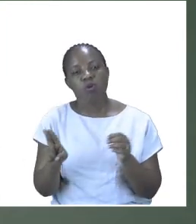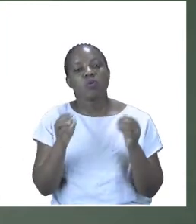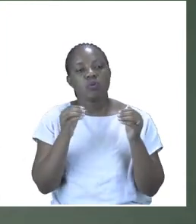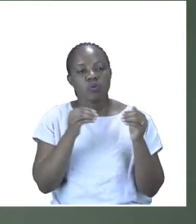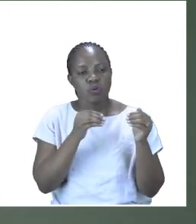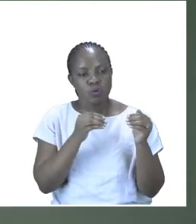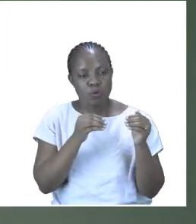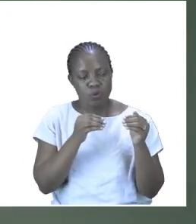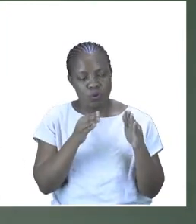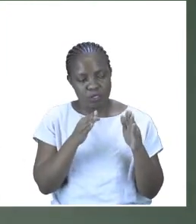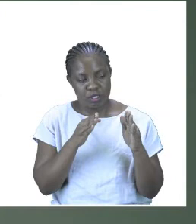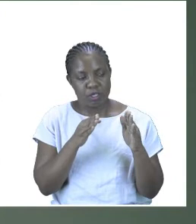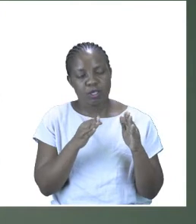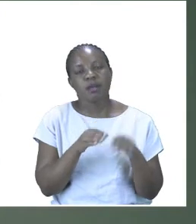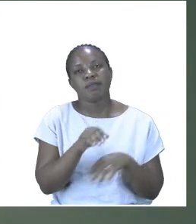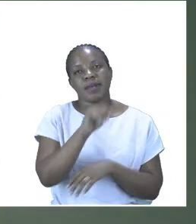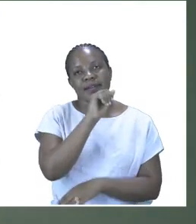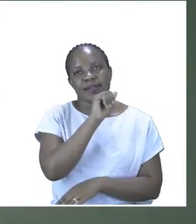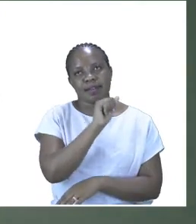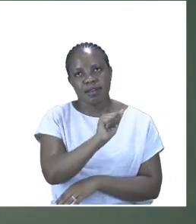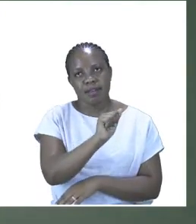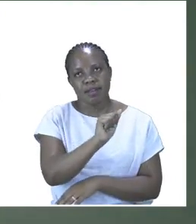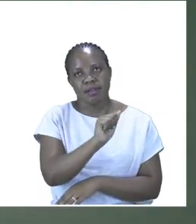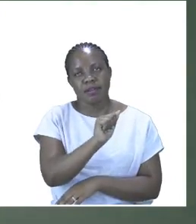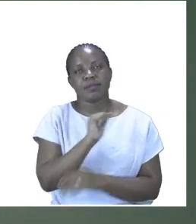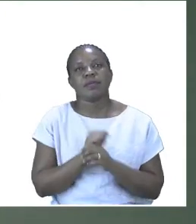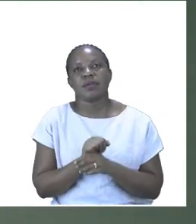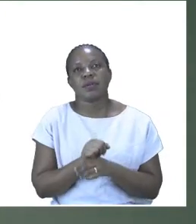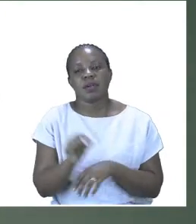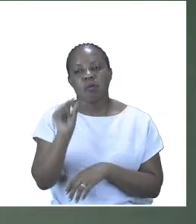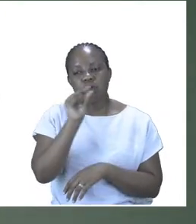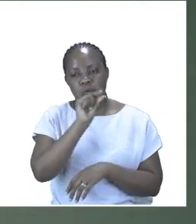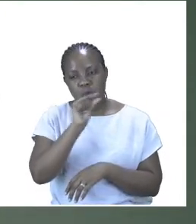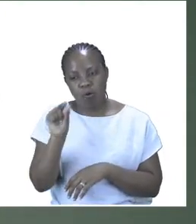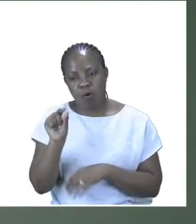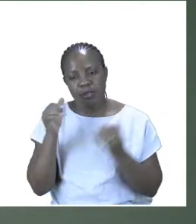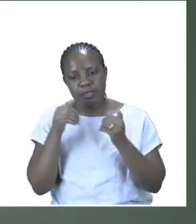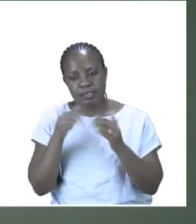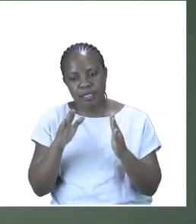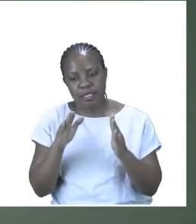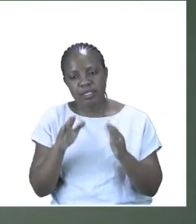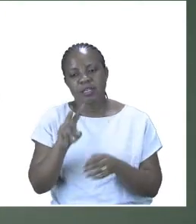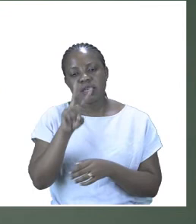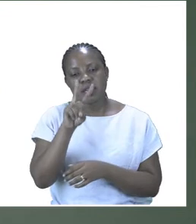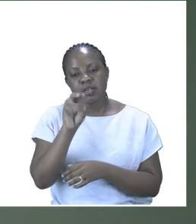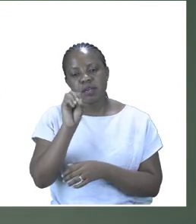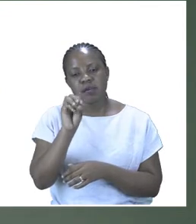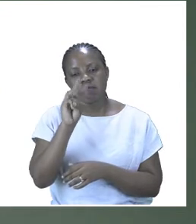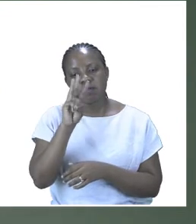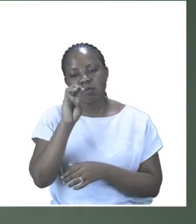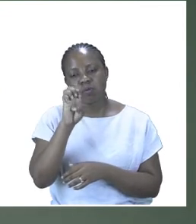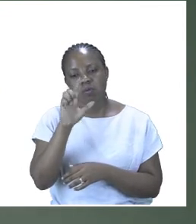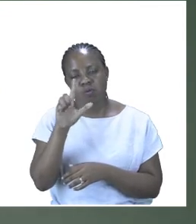vowel at the beginning of the word in front? If it's not, then that means we are using either